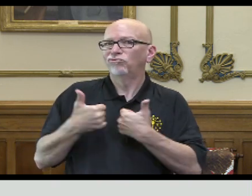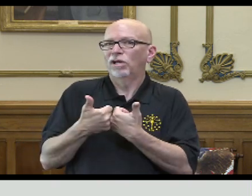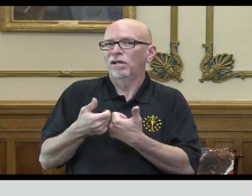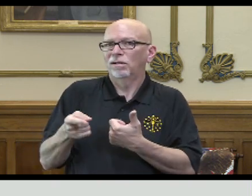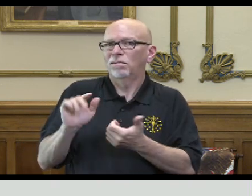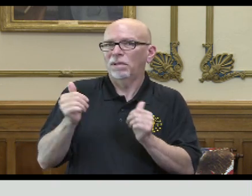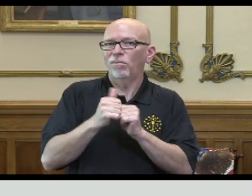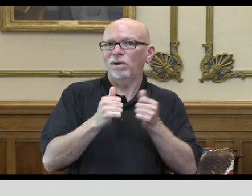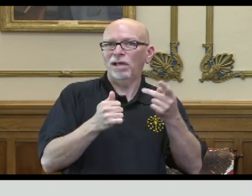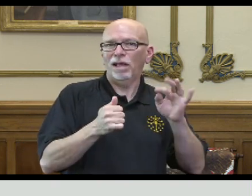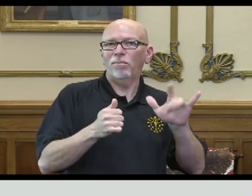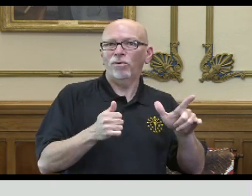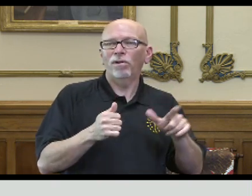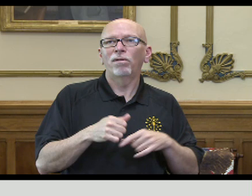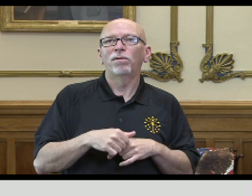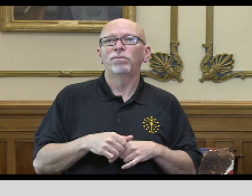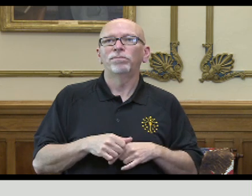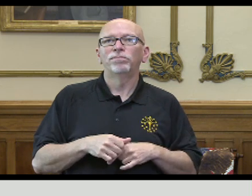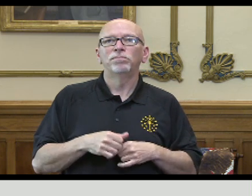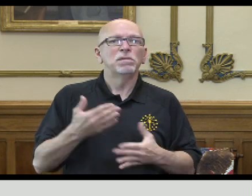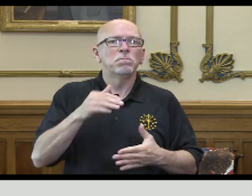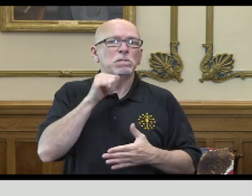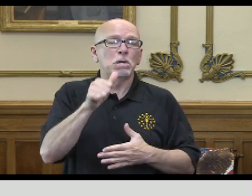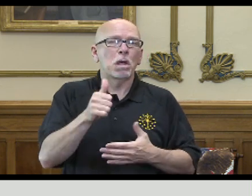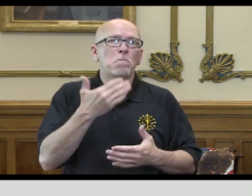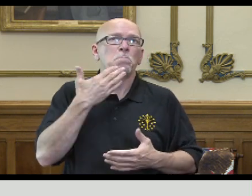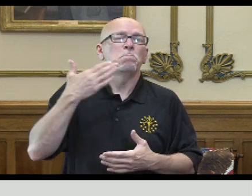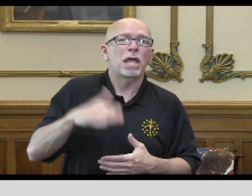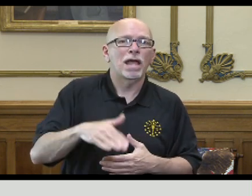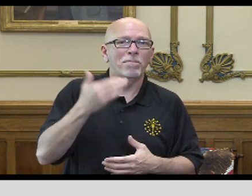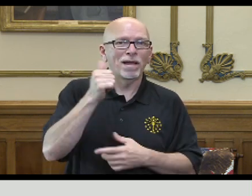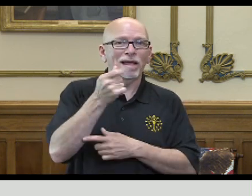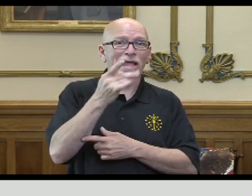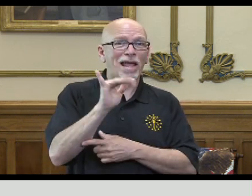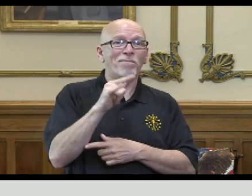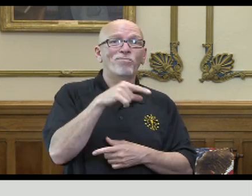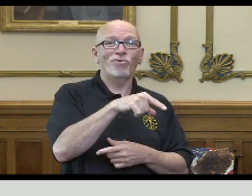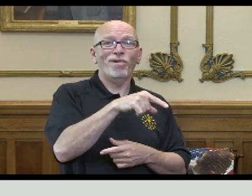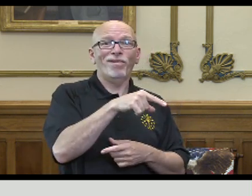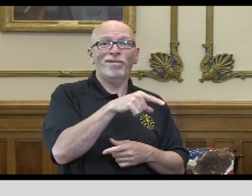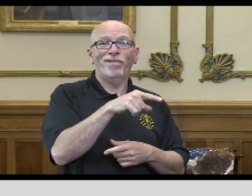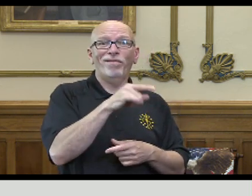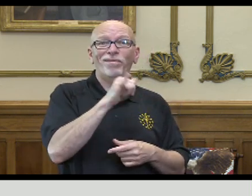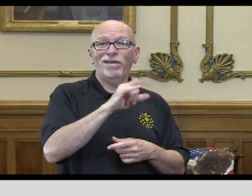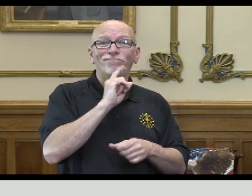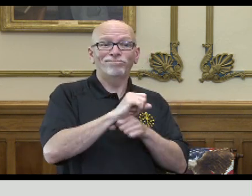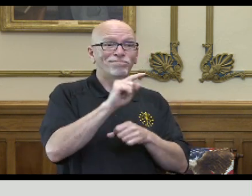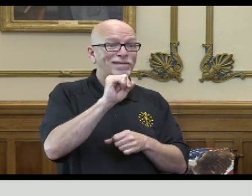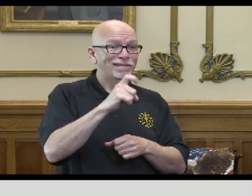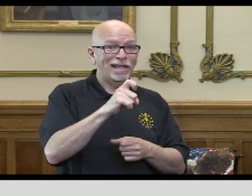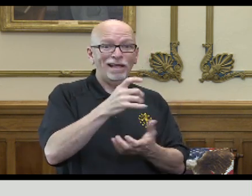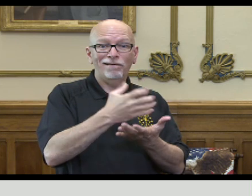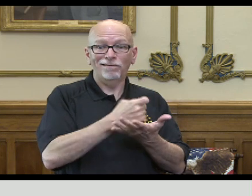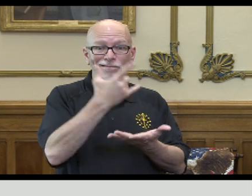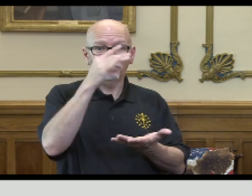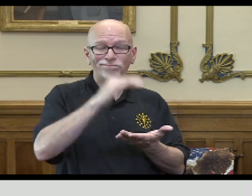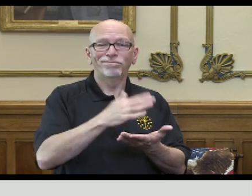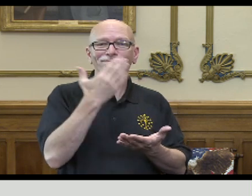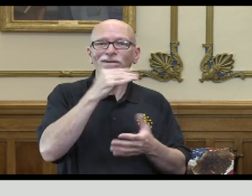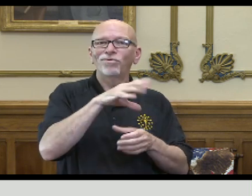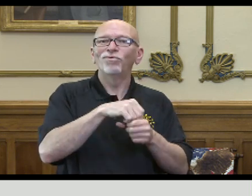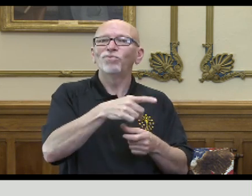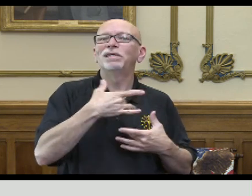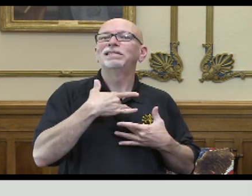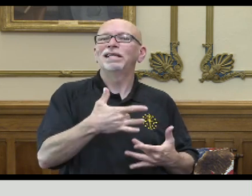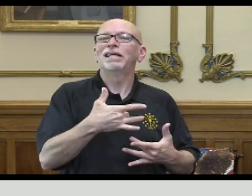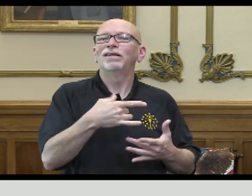April, but perhaps not as severe because April's estimated and actual tax payments included those payments that were